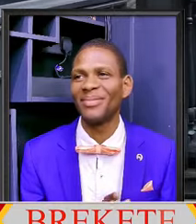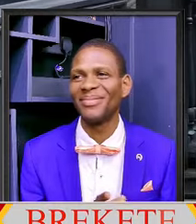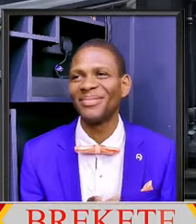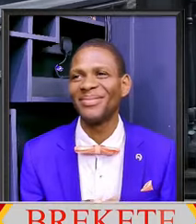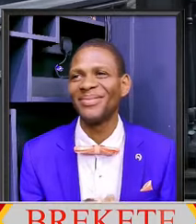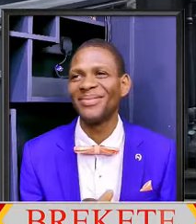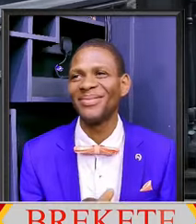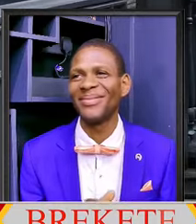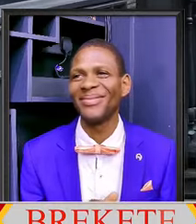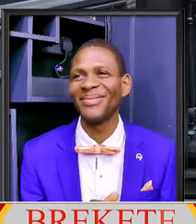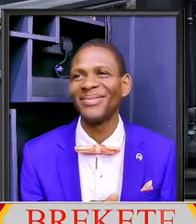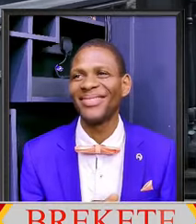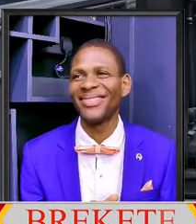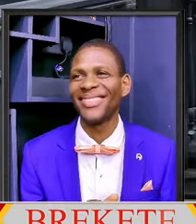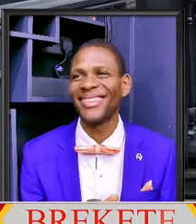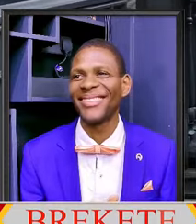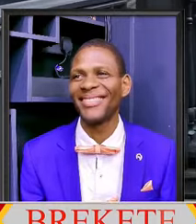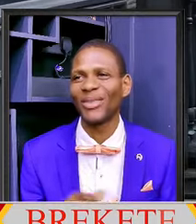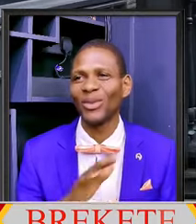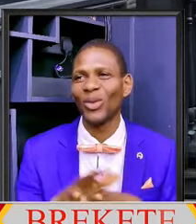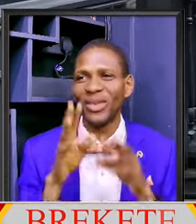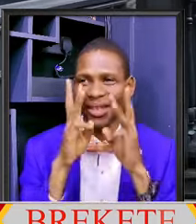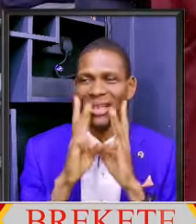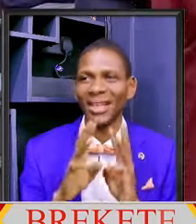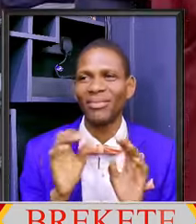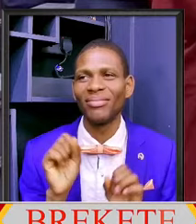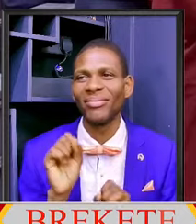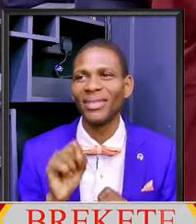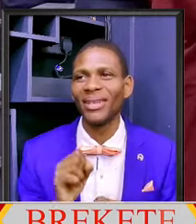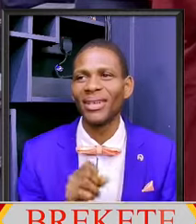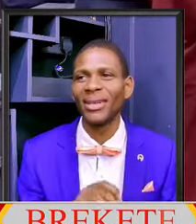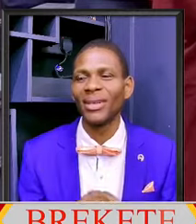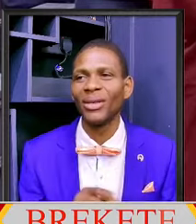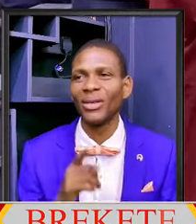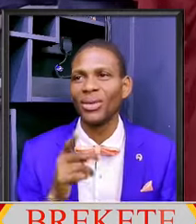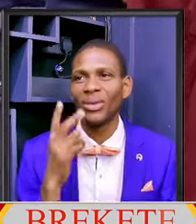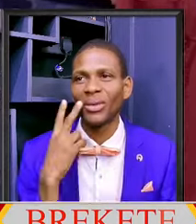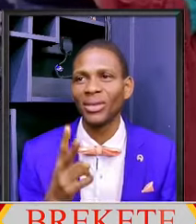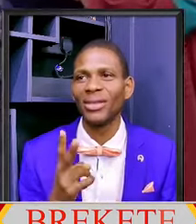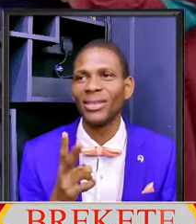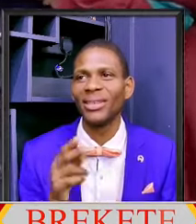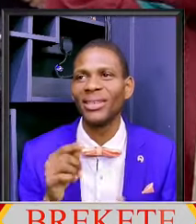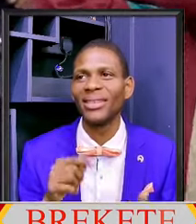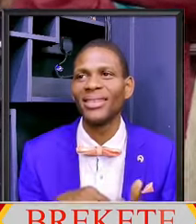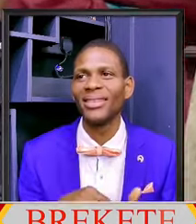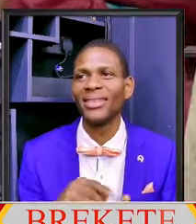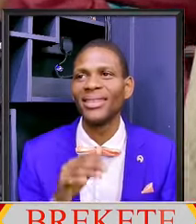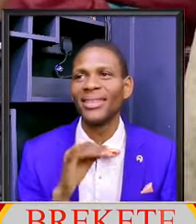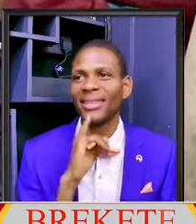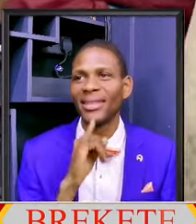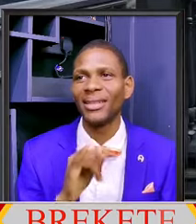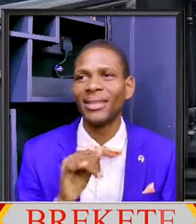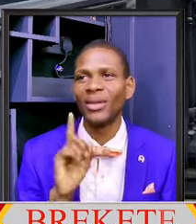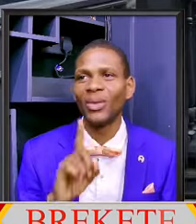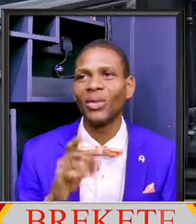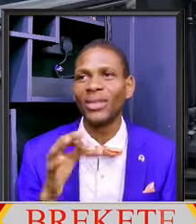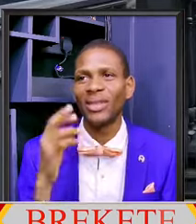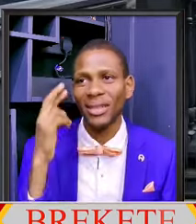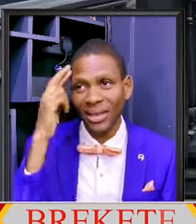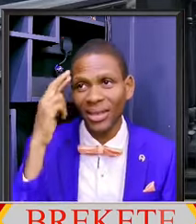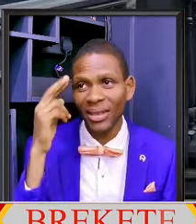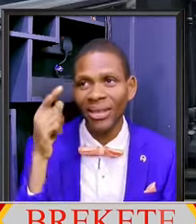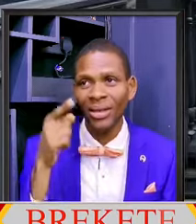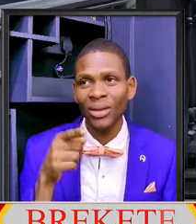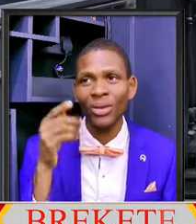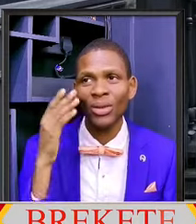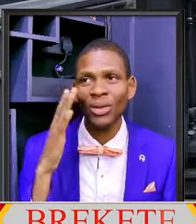through. Don't cry. Yes, sir. You see, this is one of the reasons why you